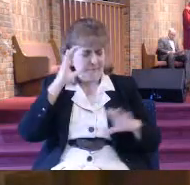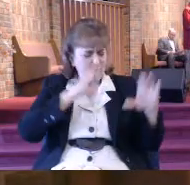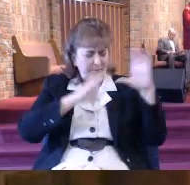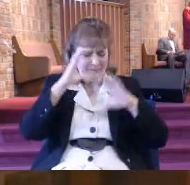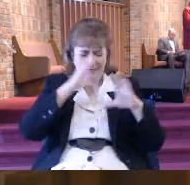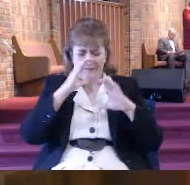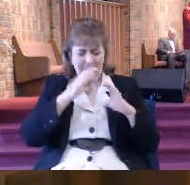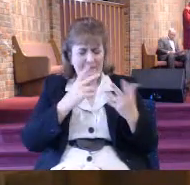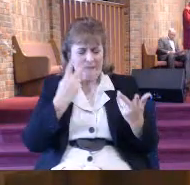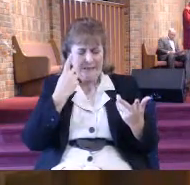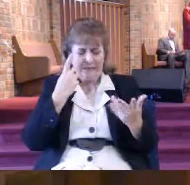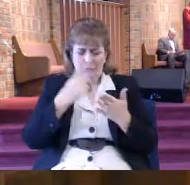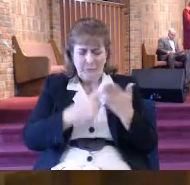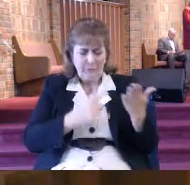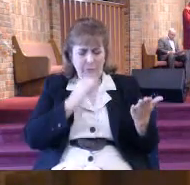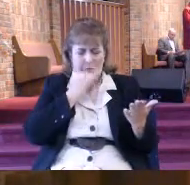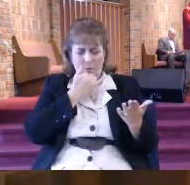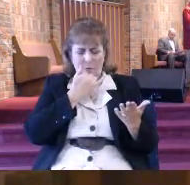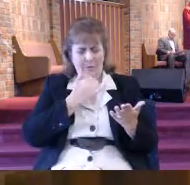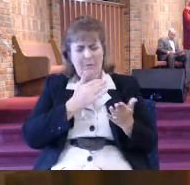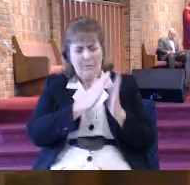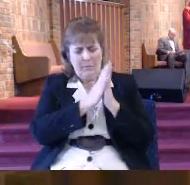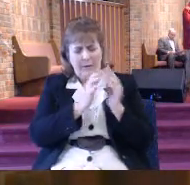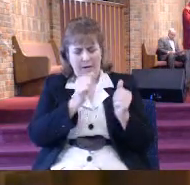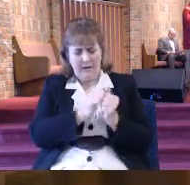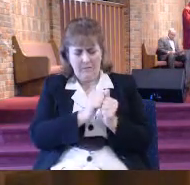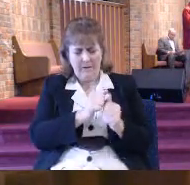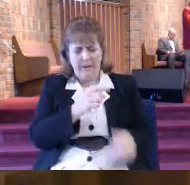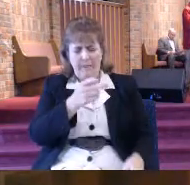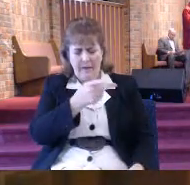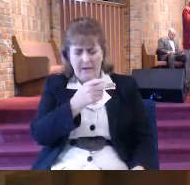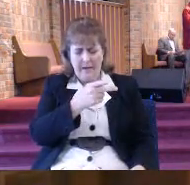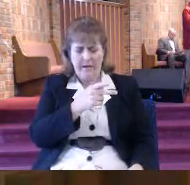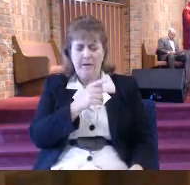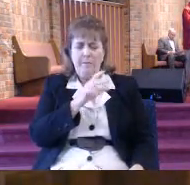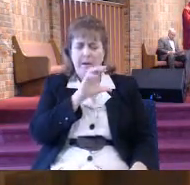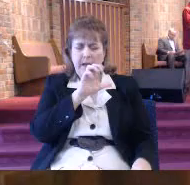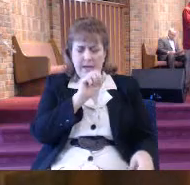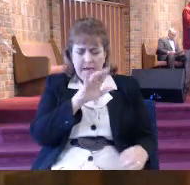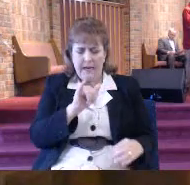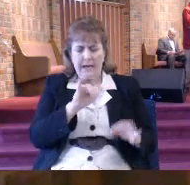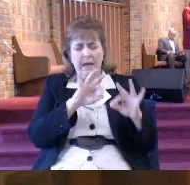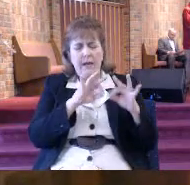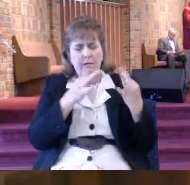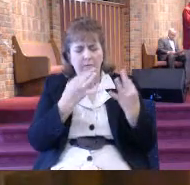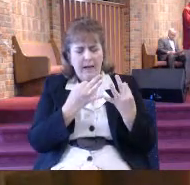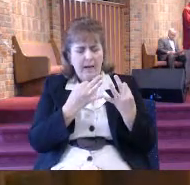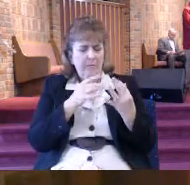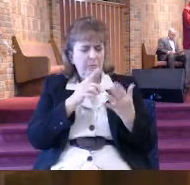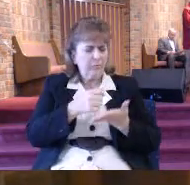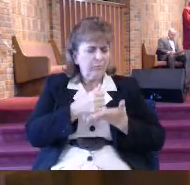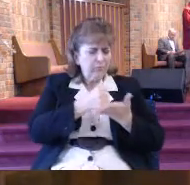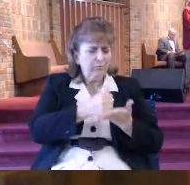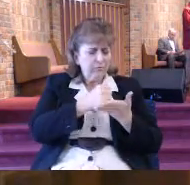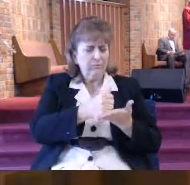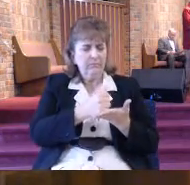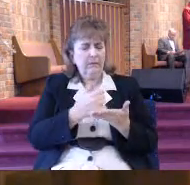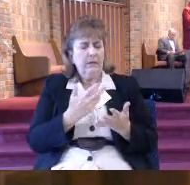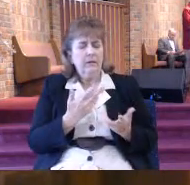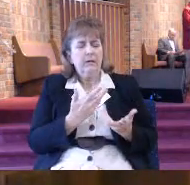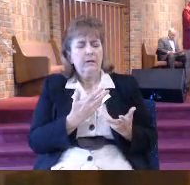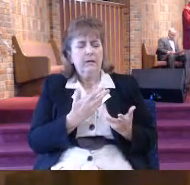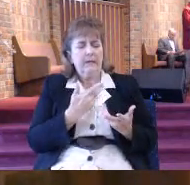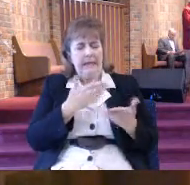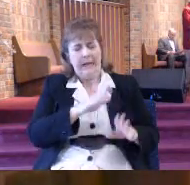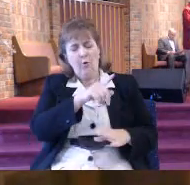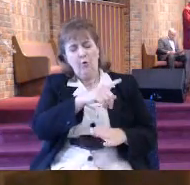may be possibly wrong, and we pray that you be with them. Be with Carrie and the family as they comfort her, to allow her to take